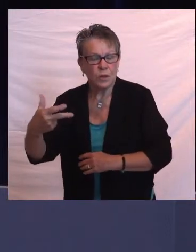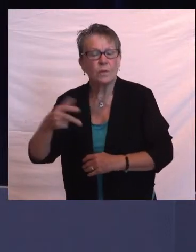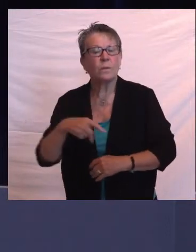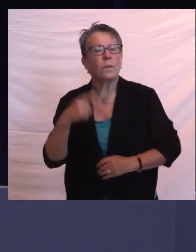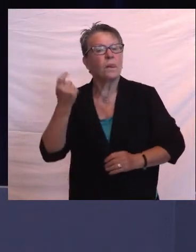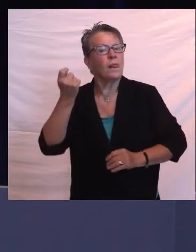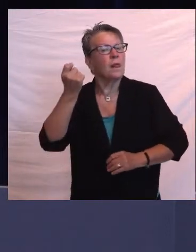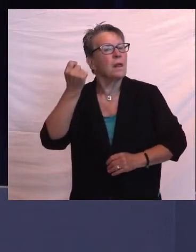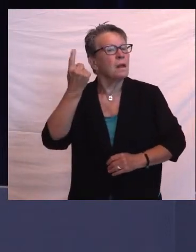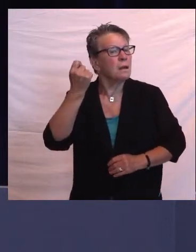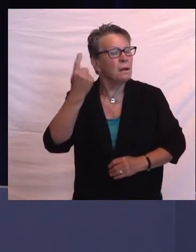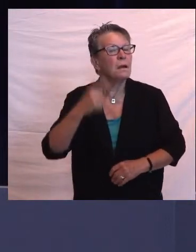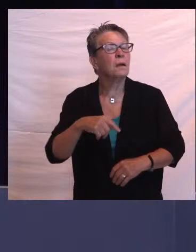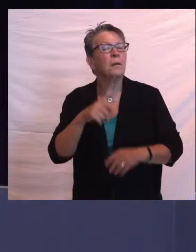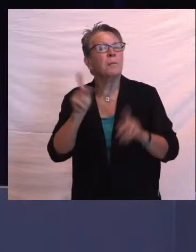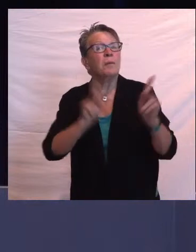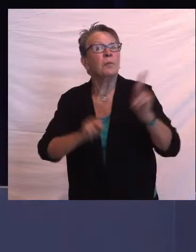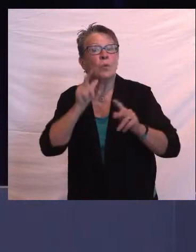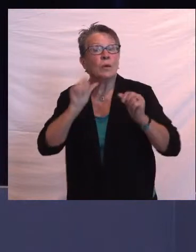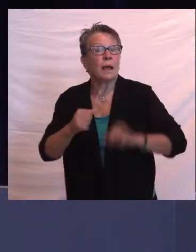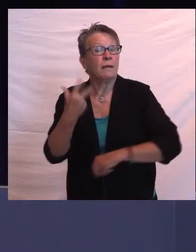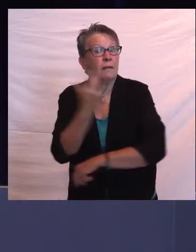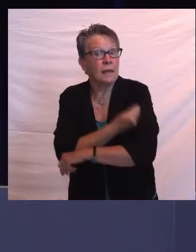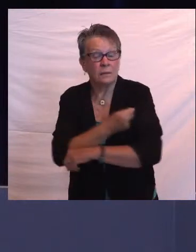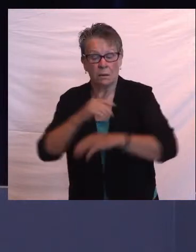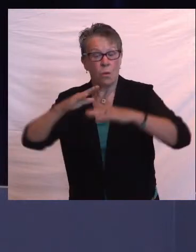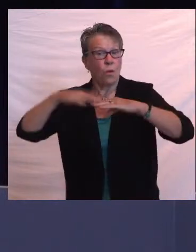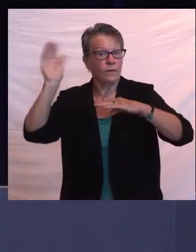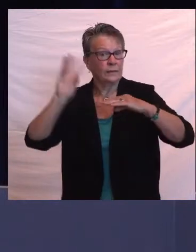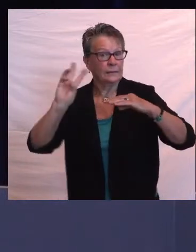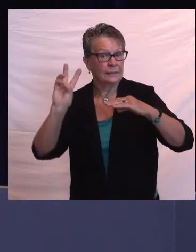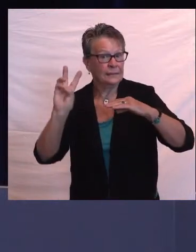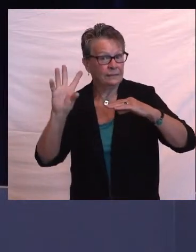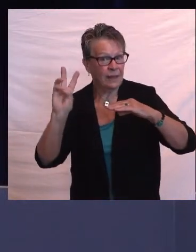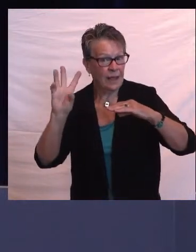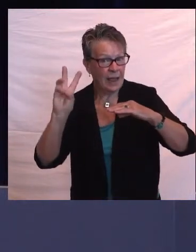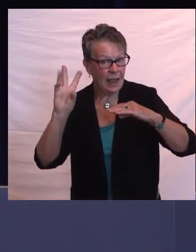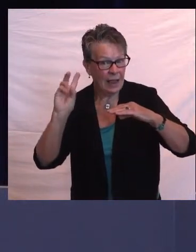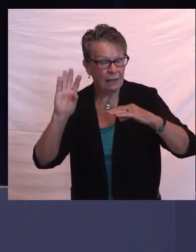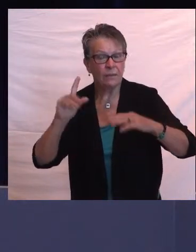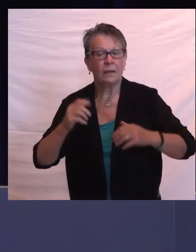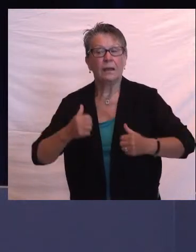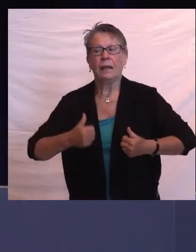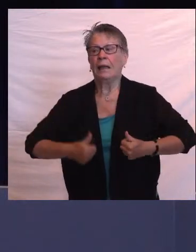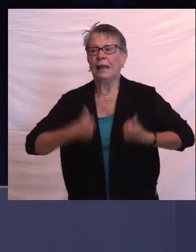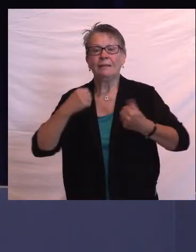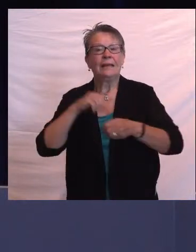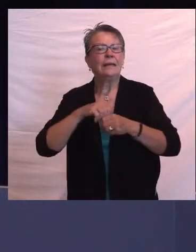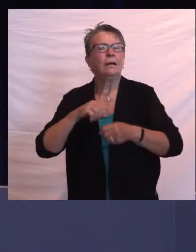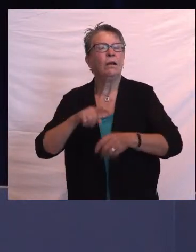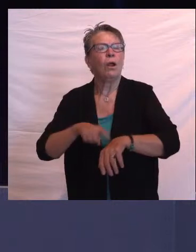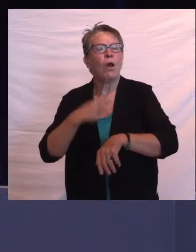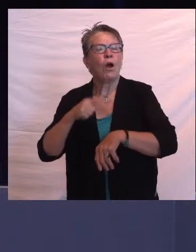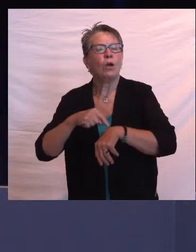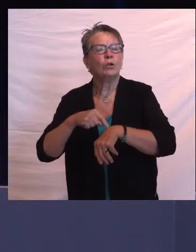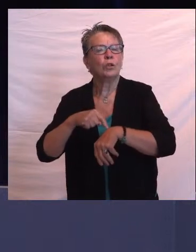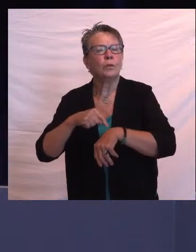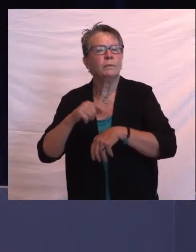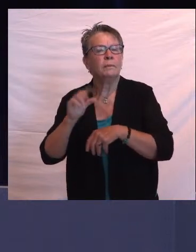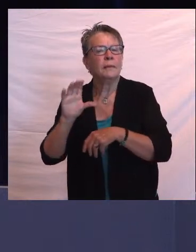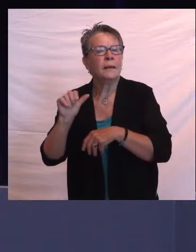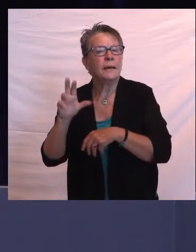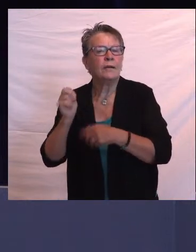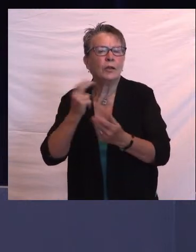older and residents in long-term care settings should receive a booster shot at least 6 months after their Pfizer